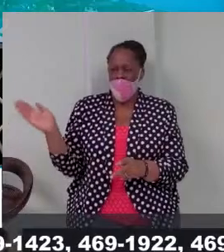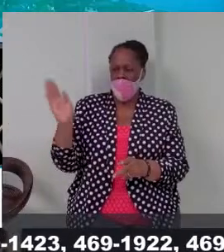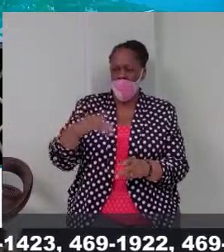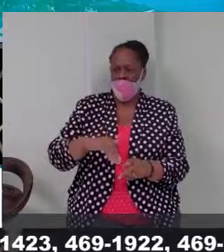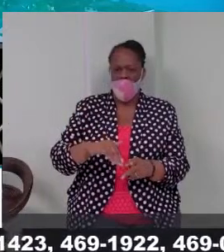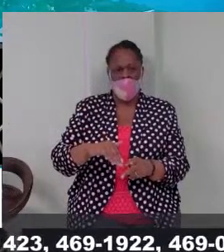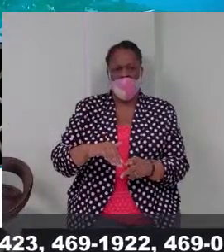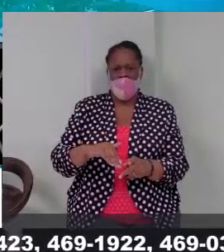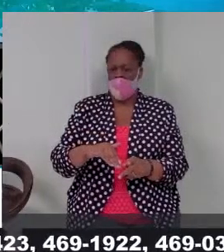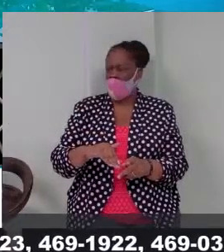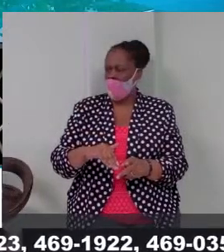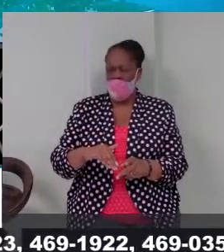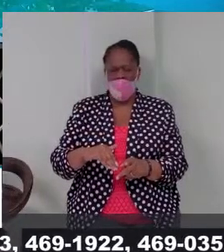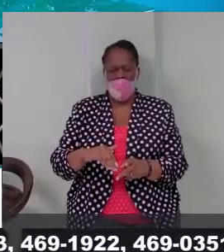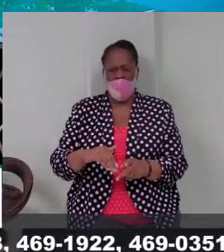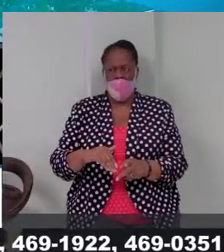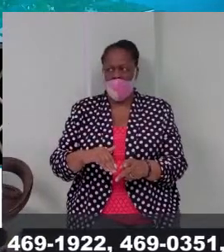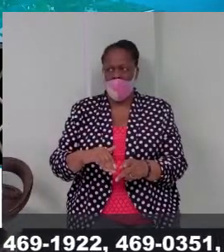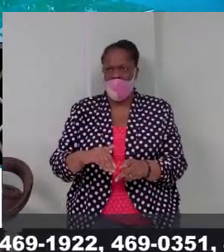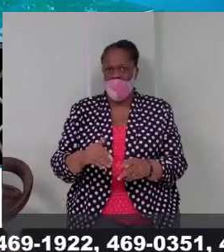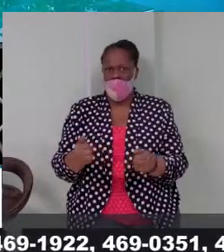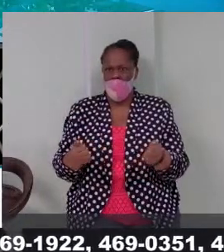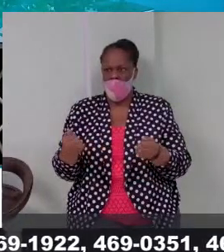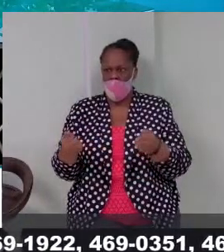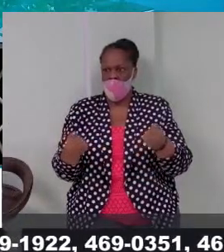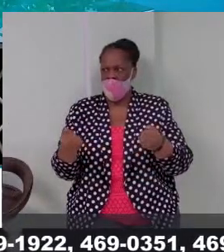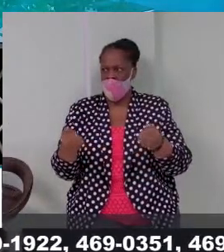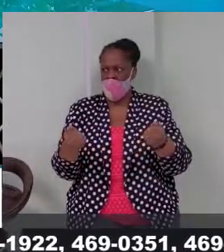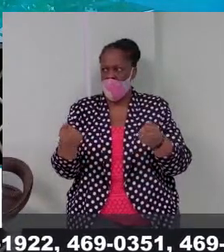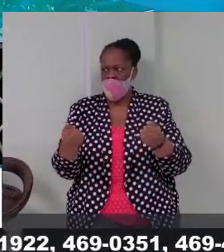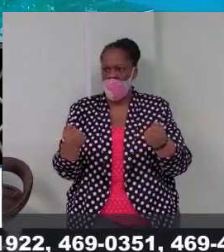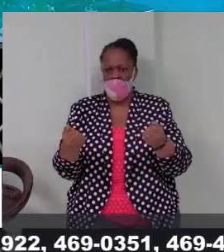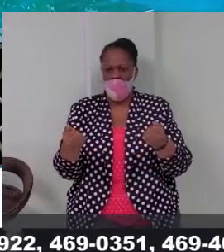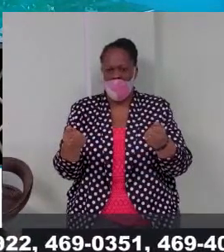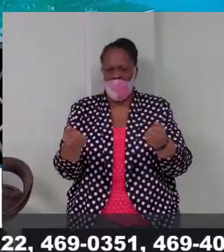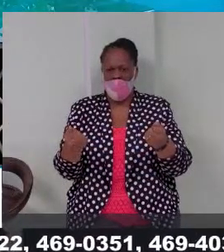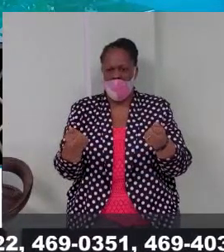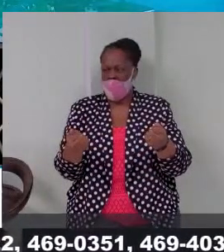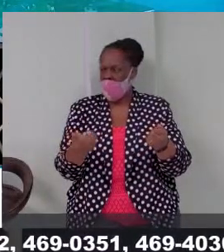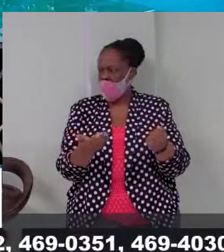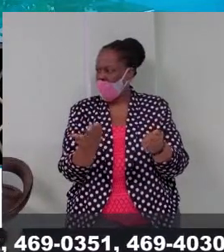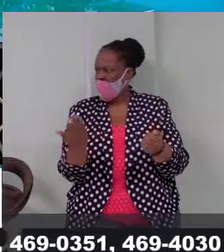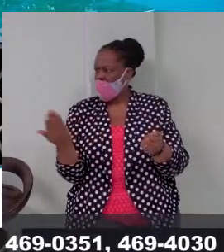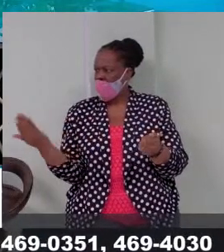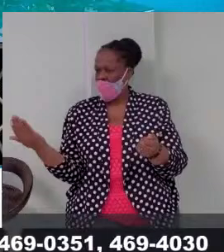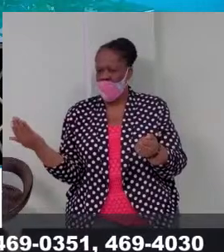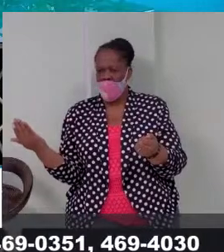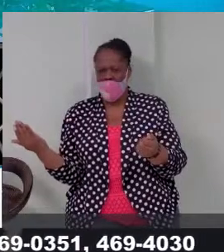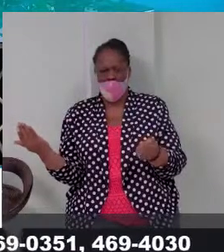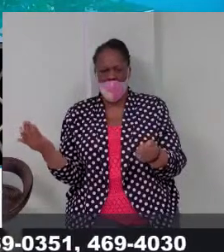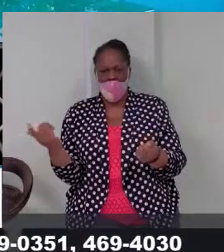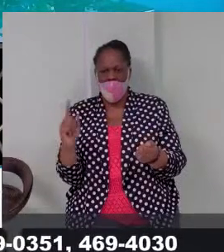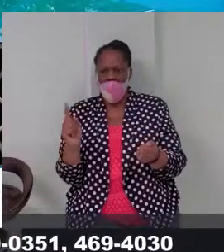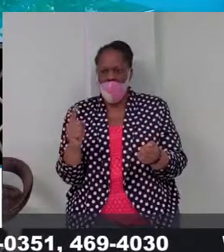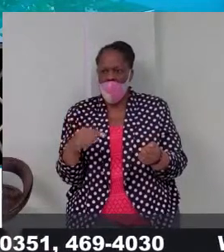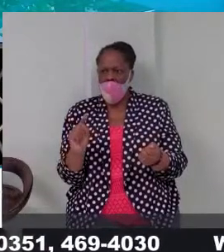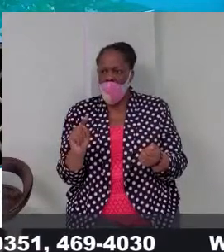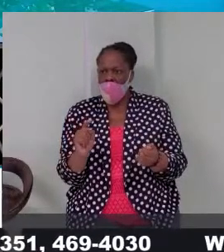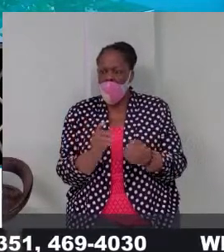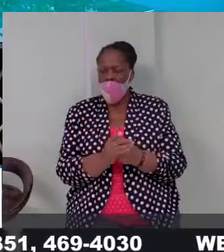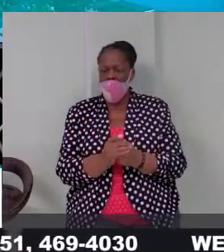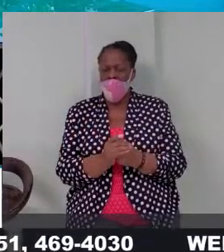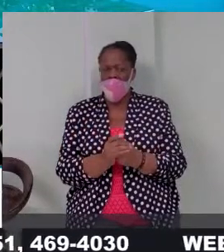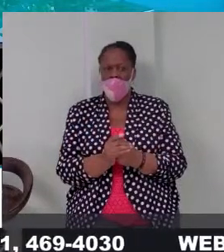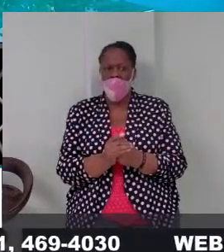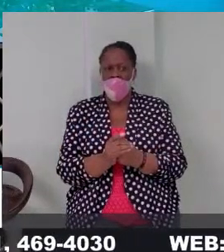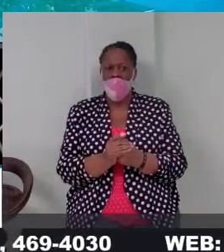a vehicle being driven by a staff of the ship's local agent. The relevant authorities were informed and